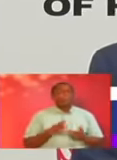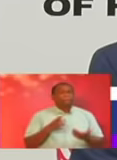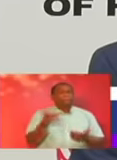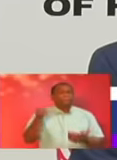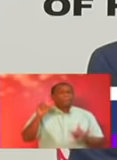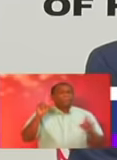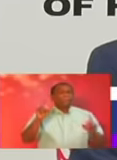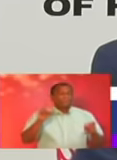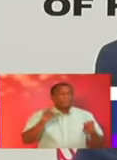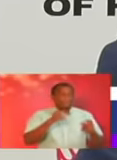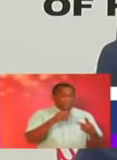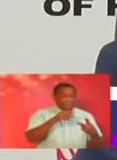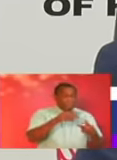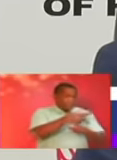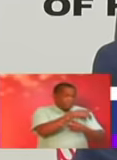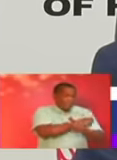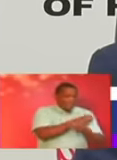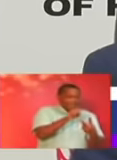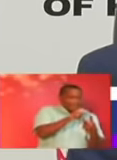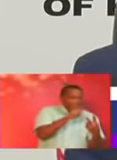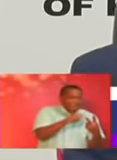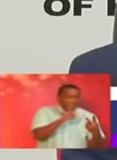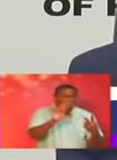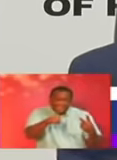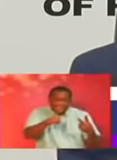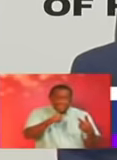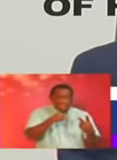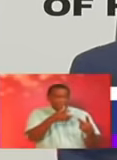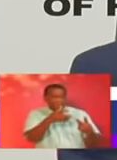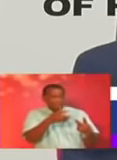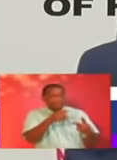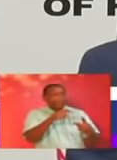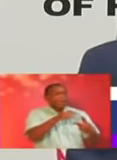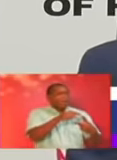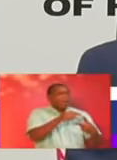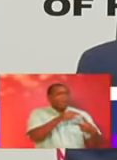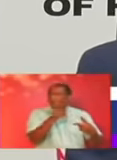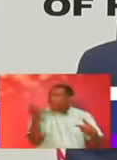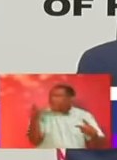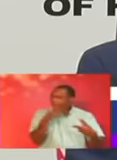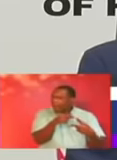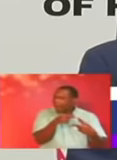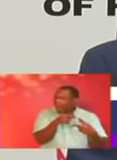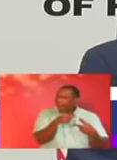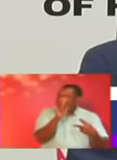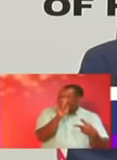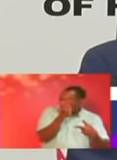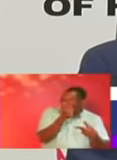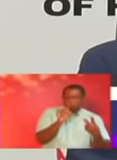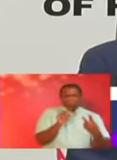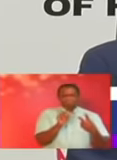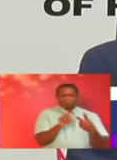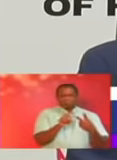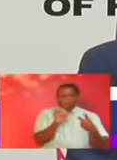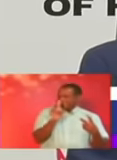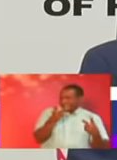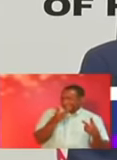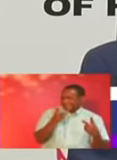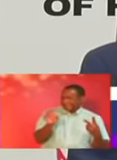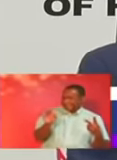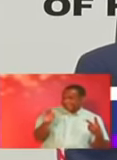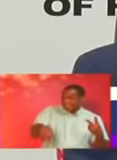No. Yeah? I don't think so. So the only two vaccines that we have now that could be mixed is AstraZeneca, Pfizer,